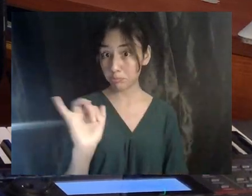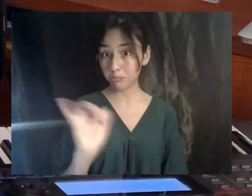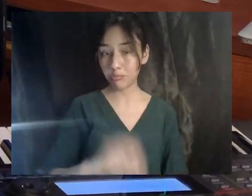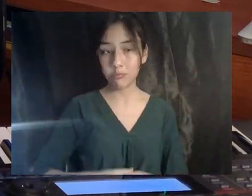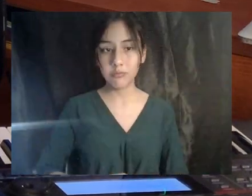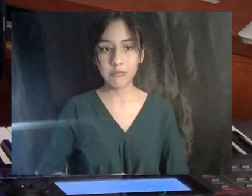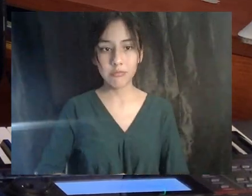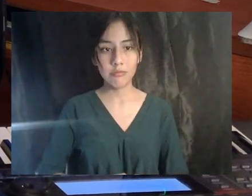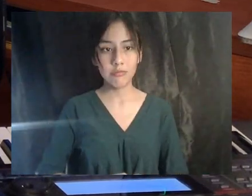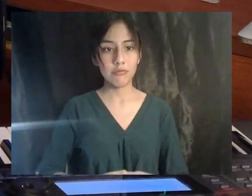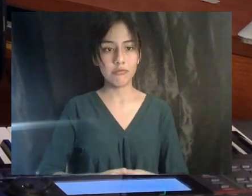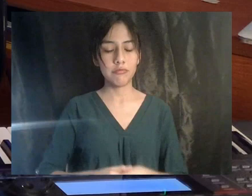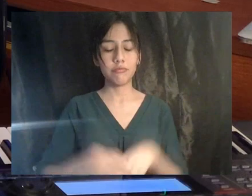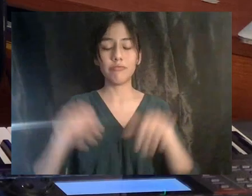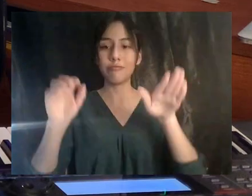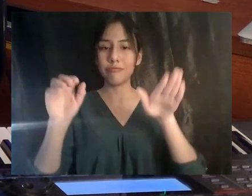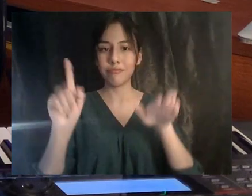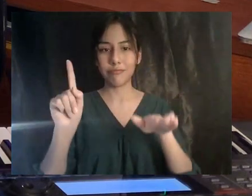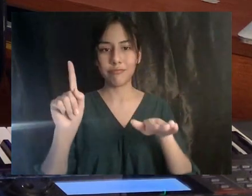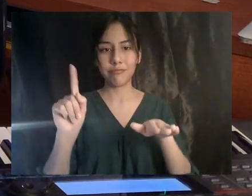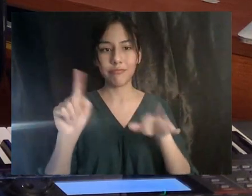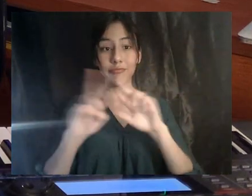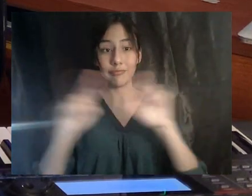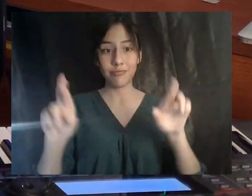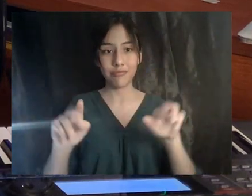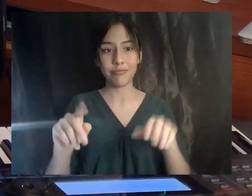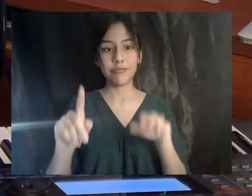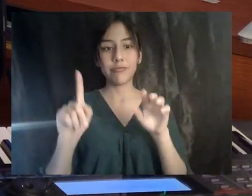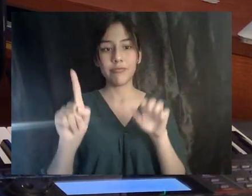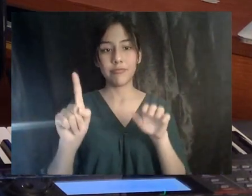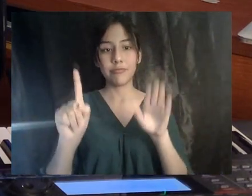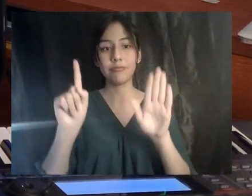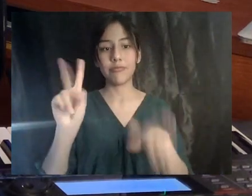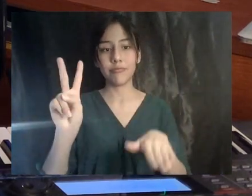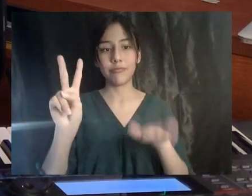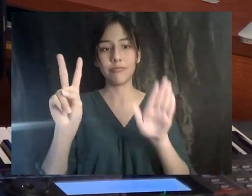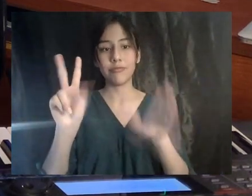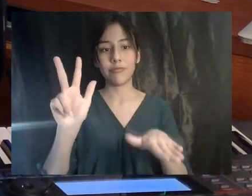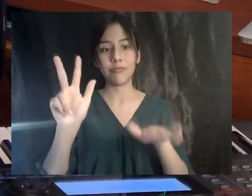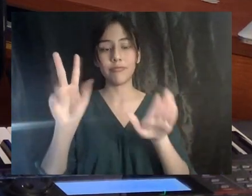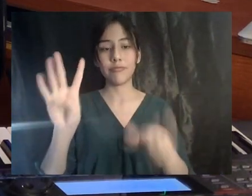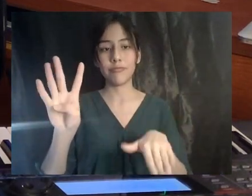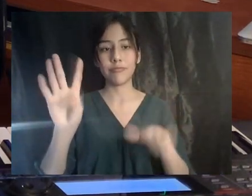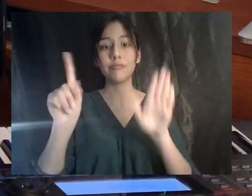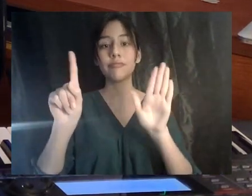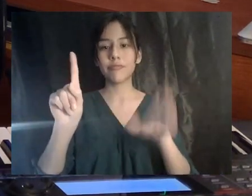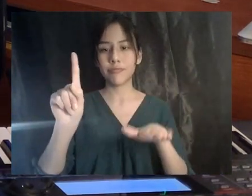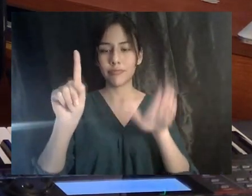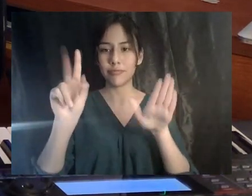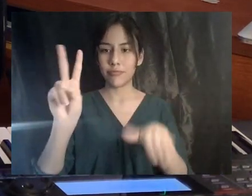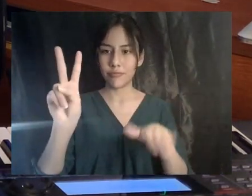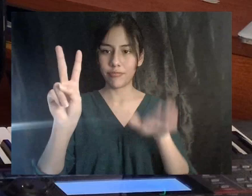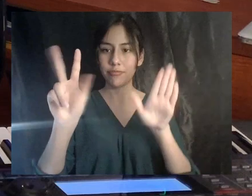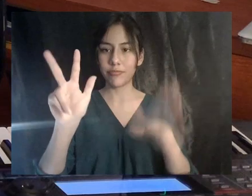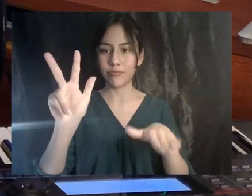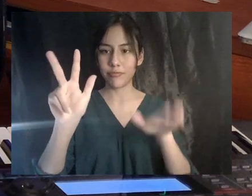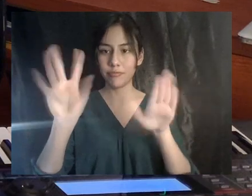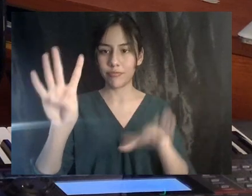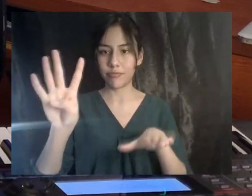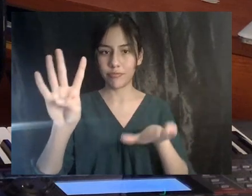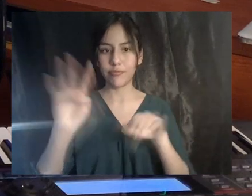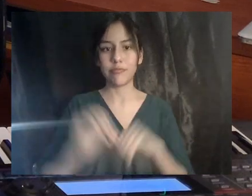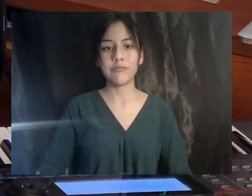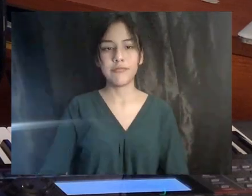too, along with our hands. Ready? 1, 2, 3, 4. 1,